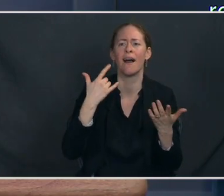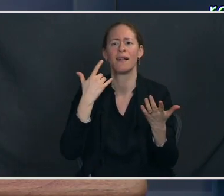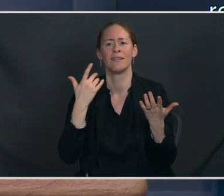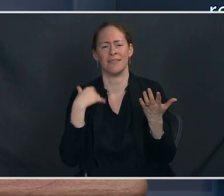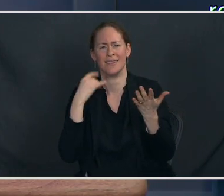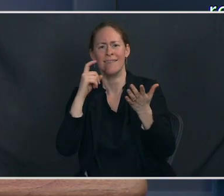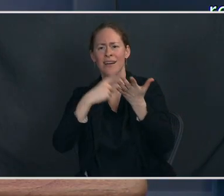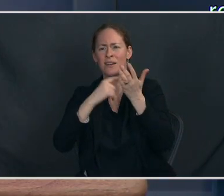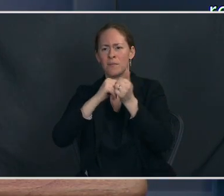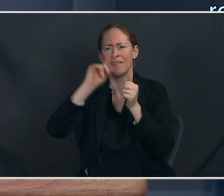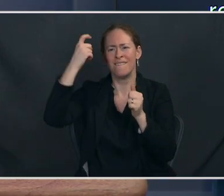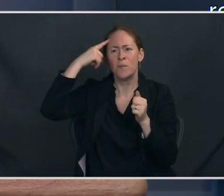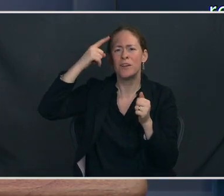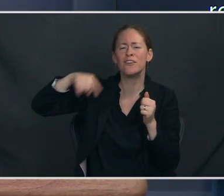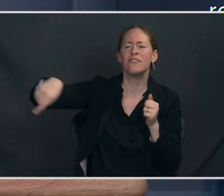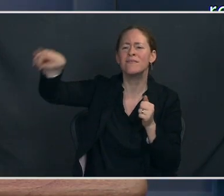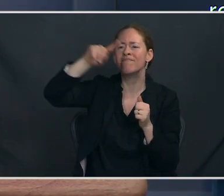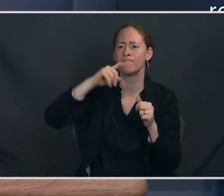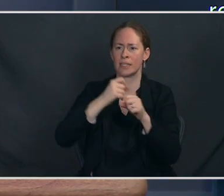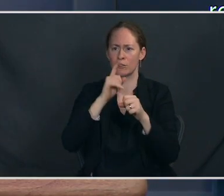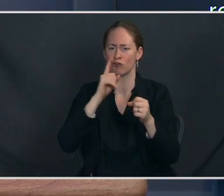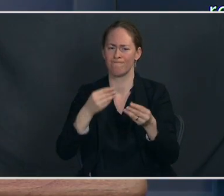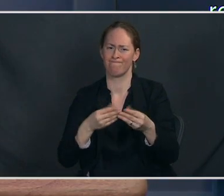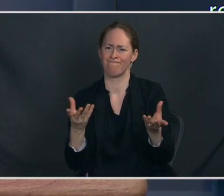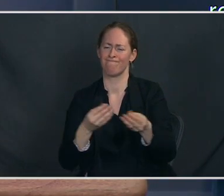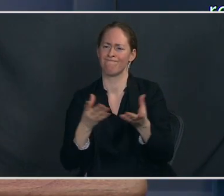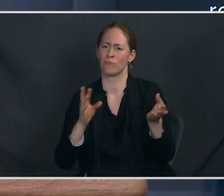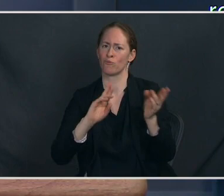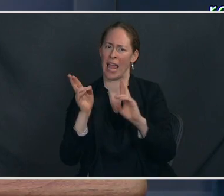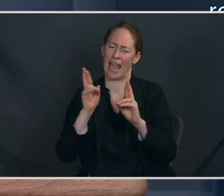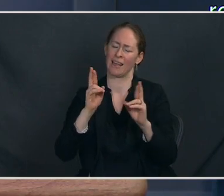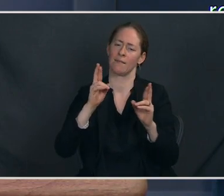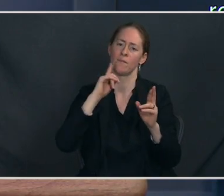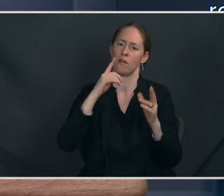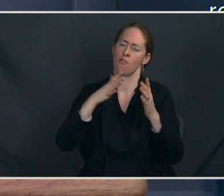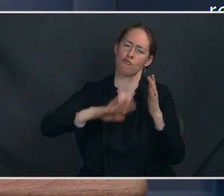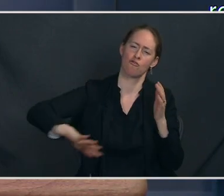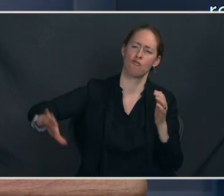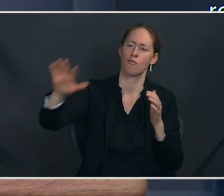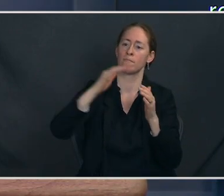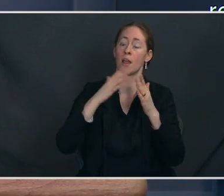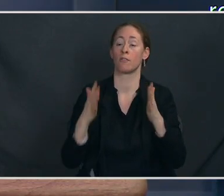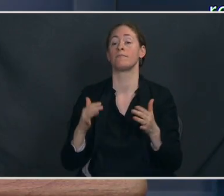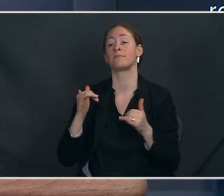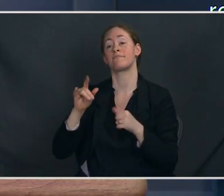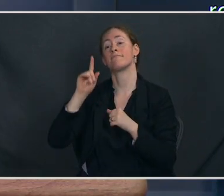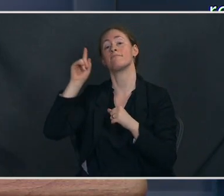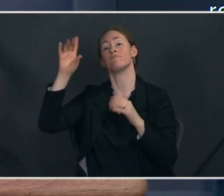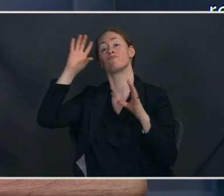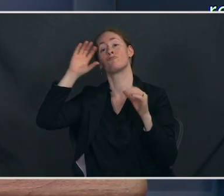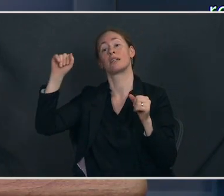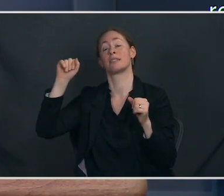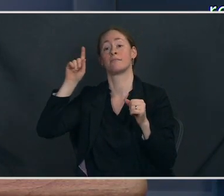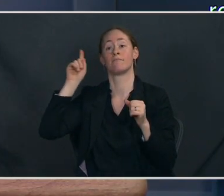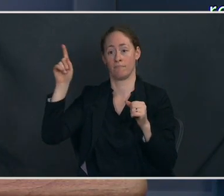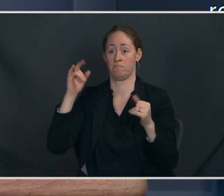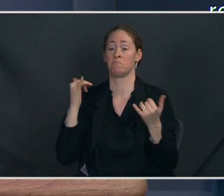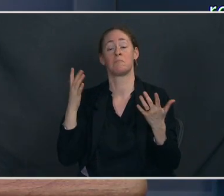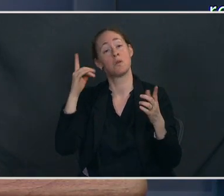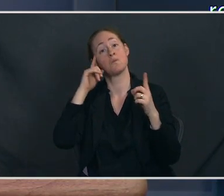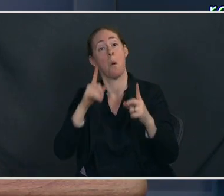getting the vaccine in the arms of the American people. And what the president's goal is ensuring that there's